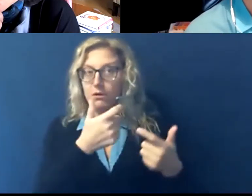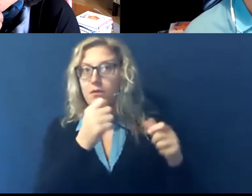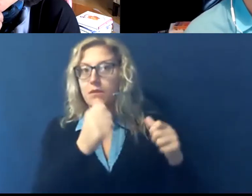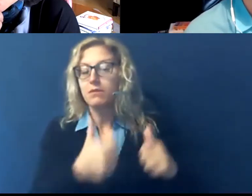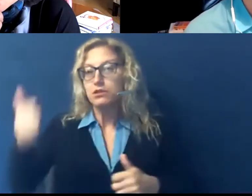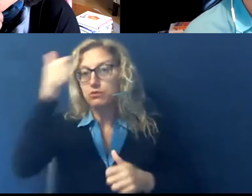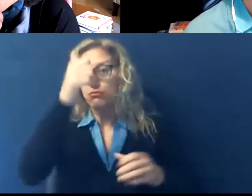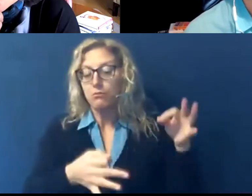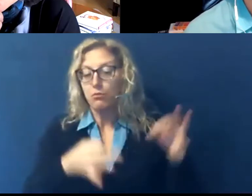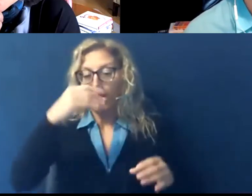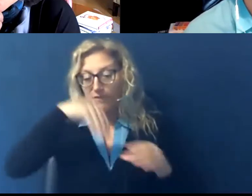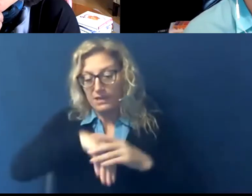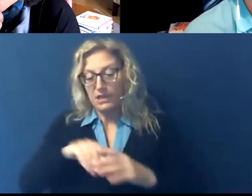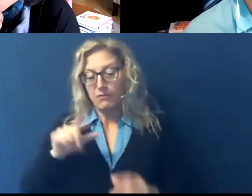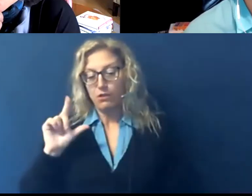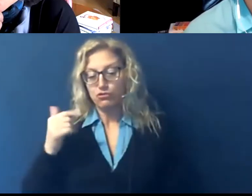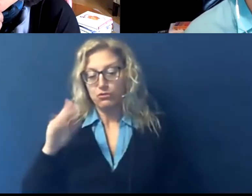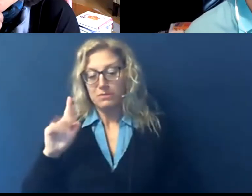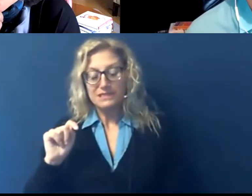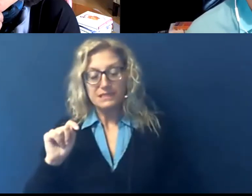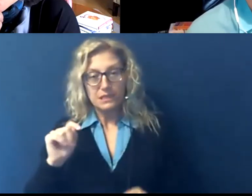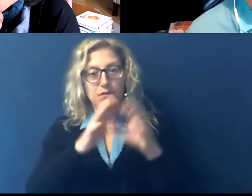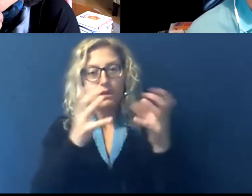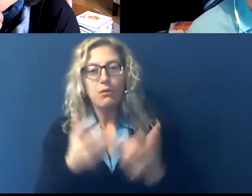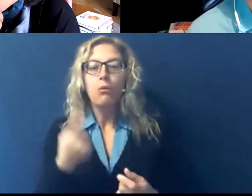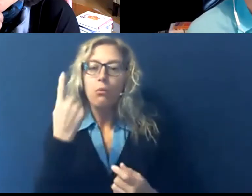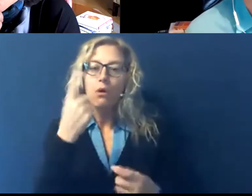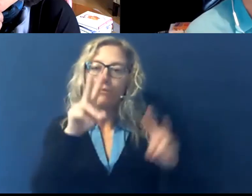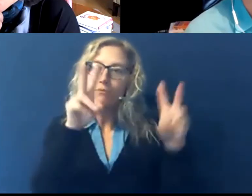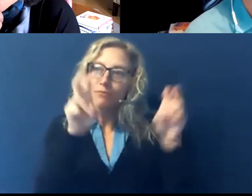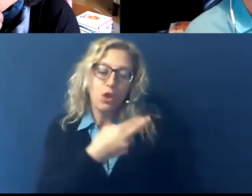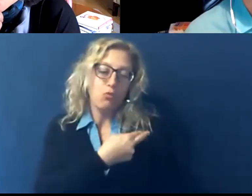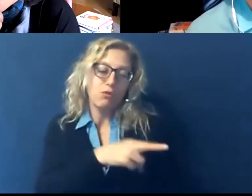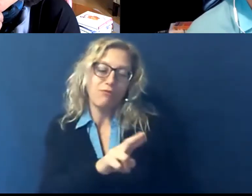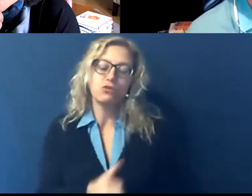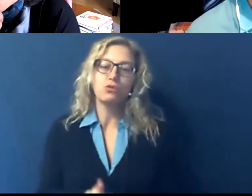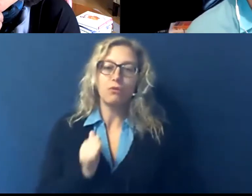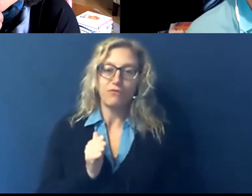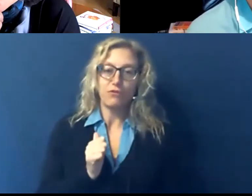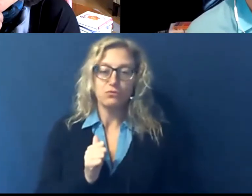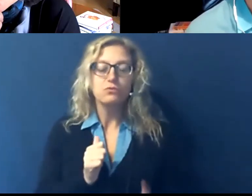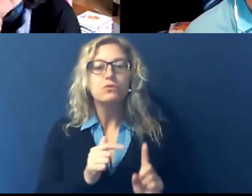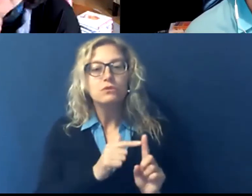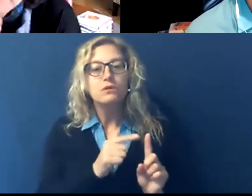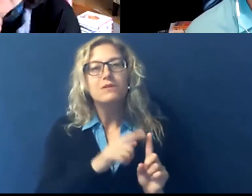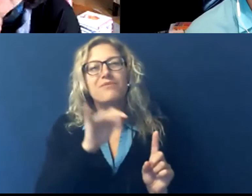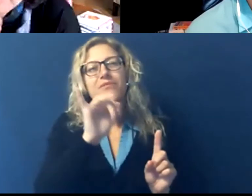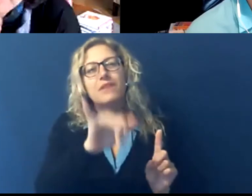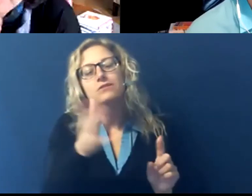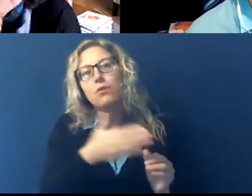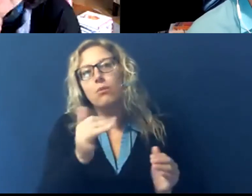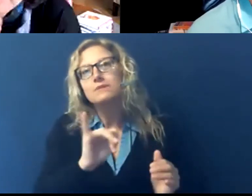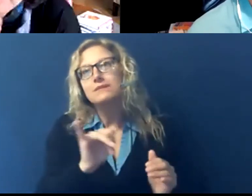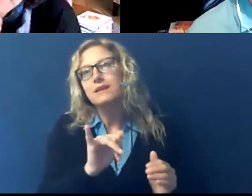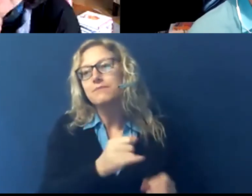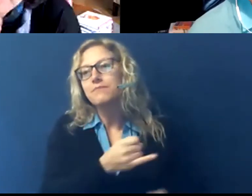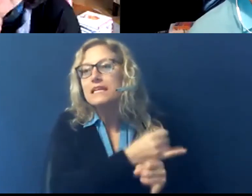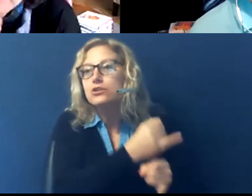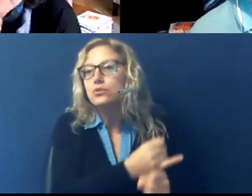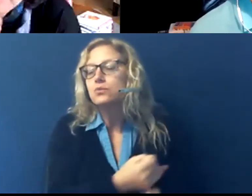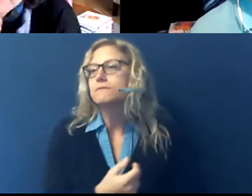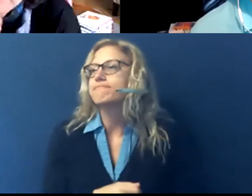think, in the LGBT space. One is in an area we call religious refusals. Think of that as institutions that